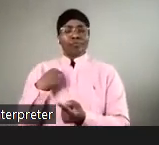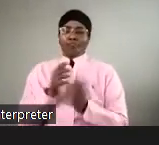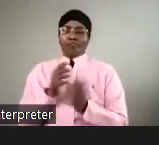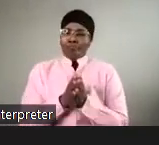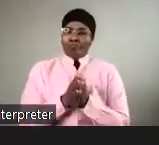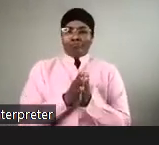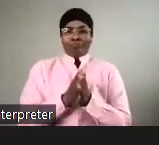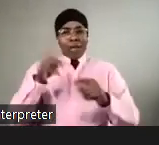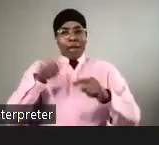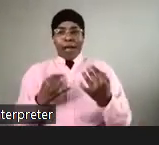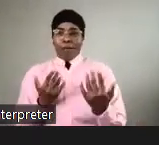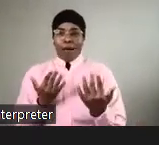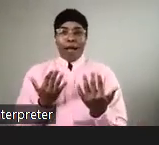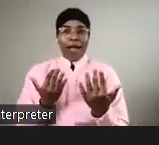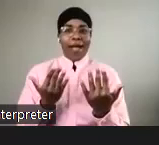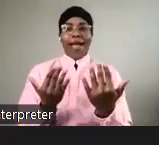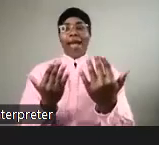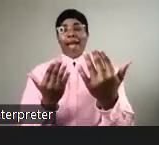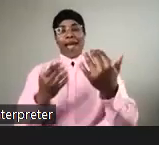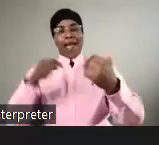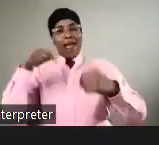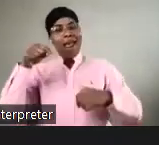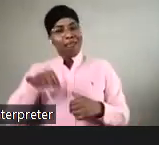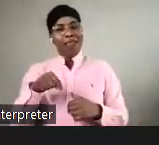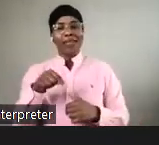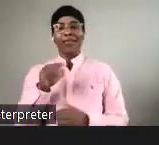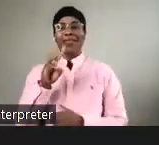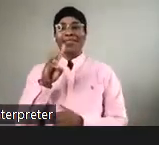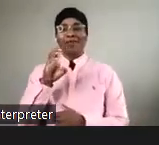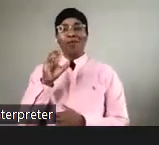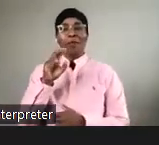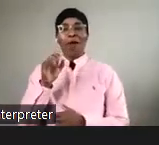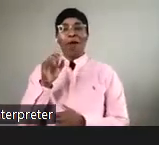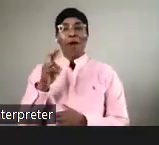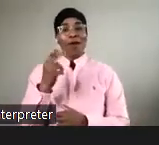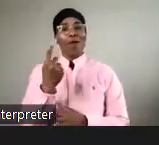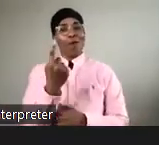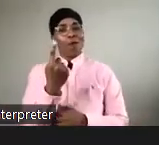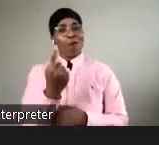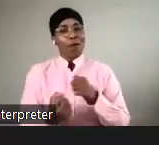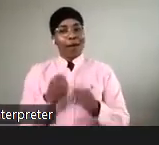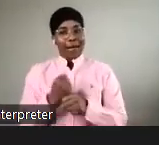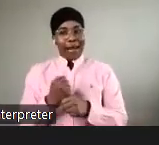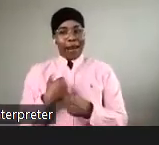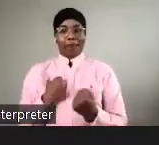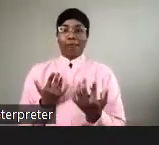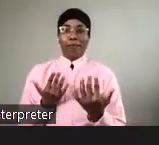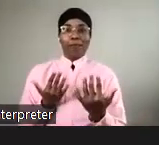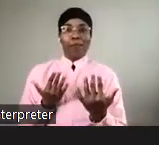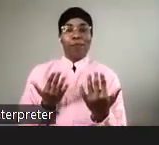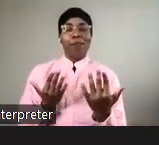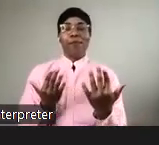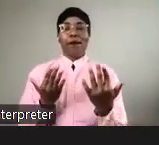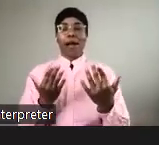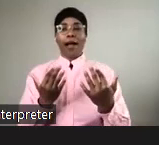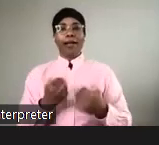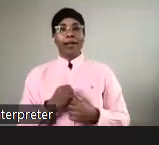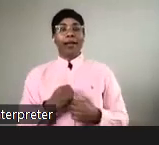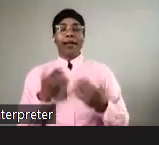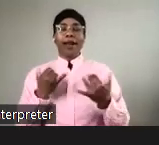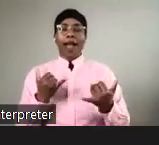I've been waiting now for a year, it's hard to believe, to hear Eric and